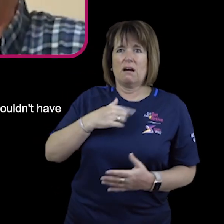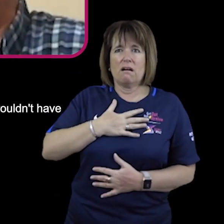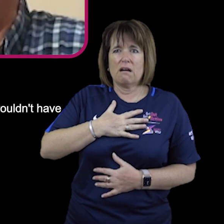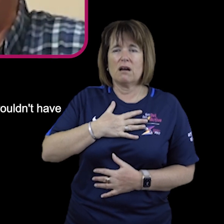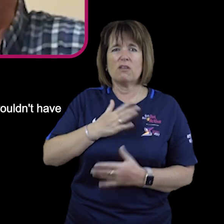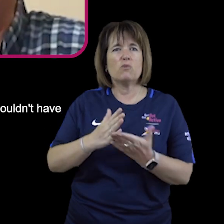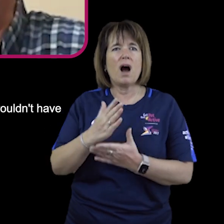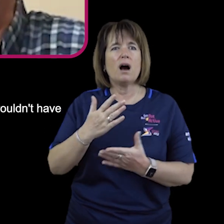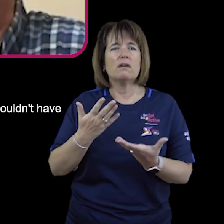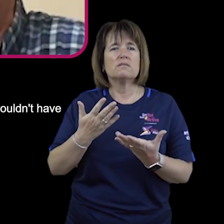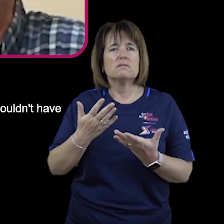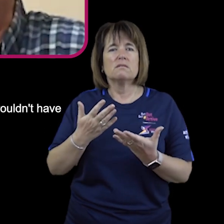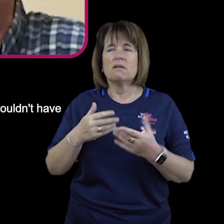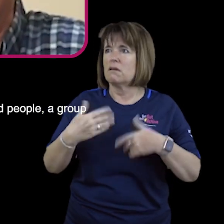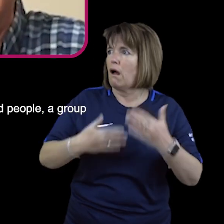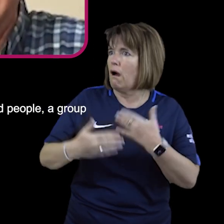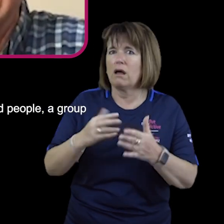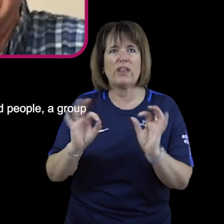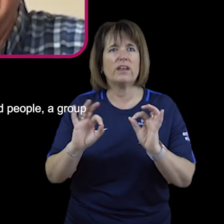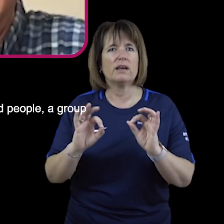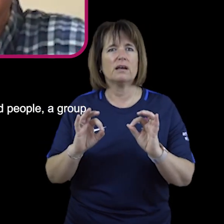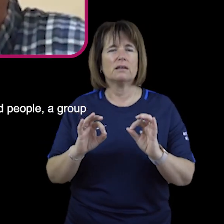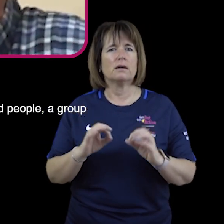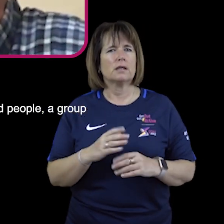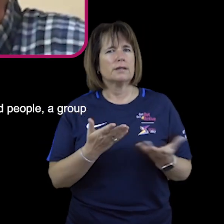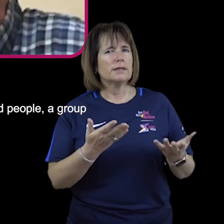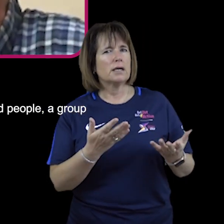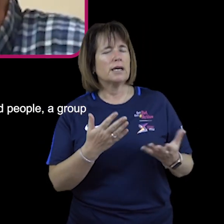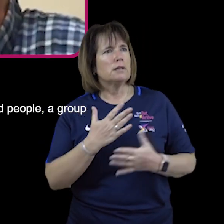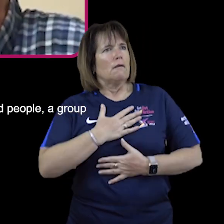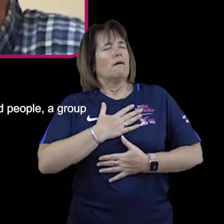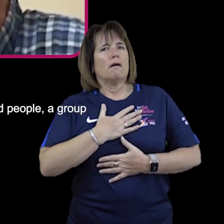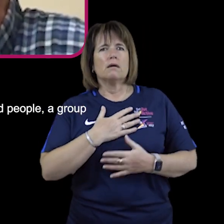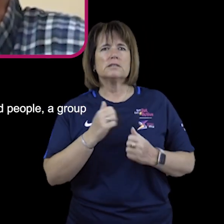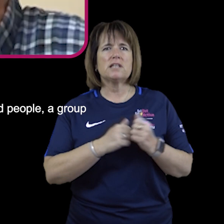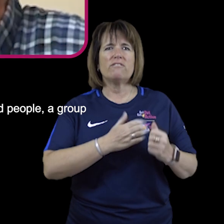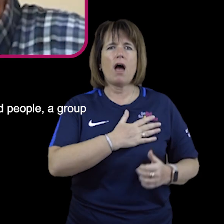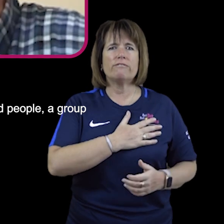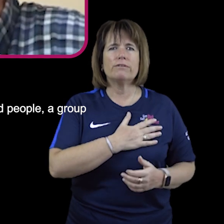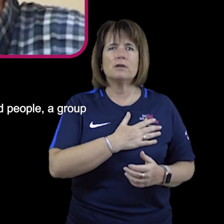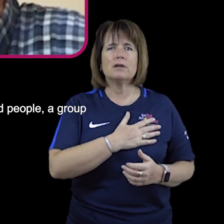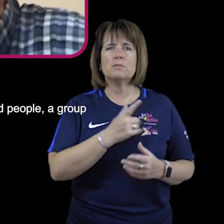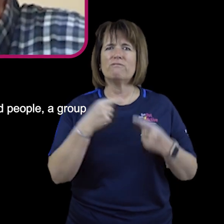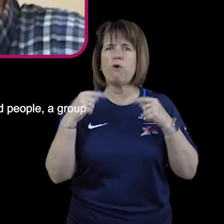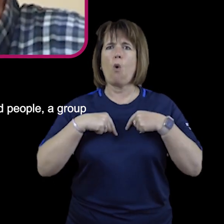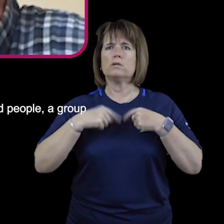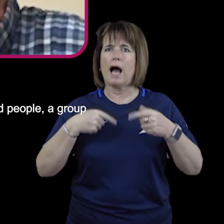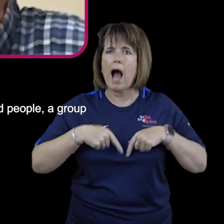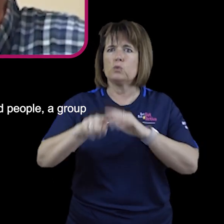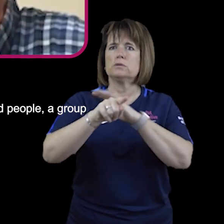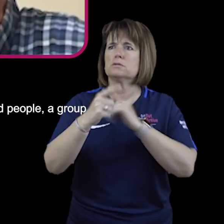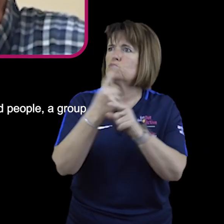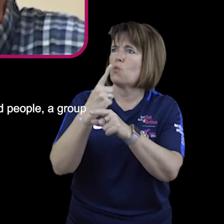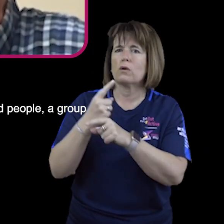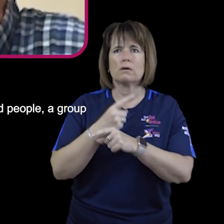have done anything otherwise. I'd have just sat there. In a kind of way, it's tough love. It was forcing you to get out